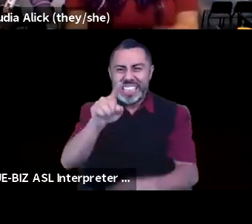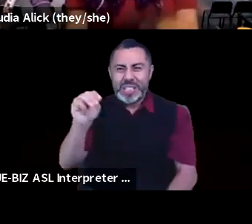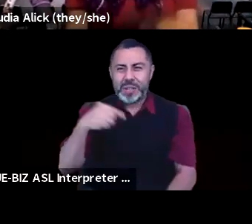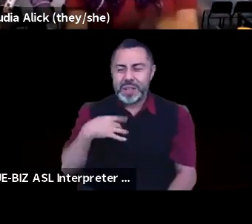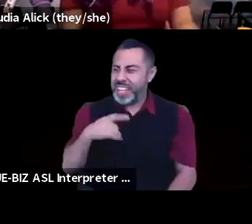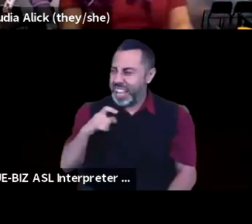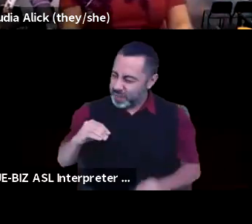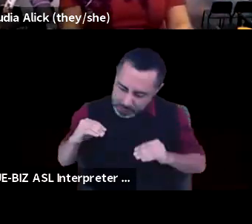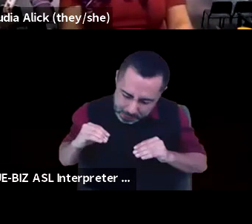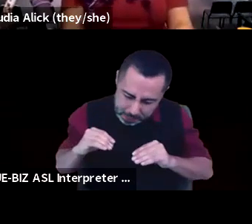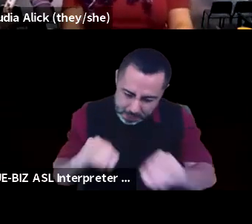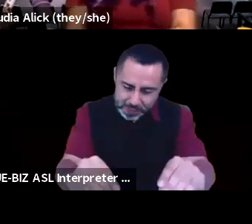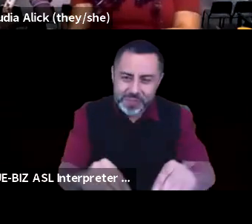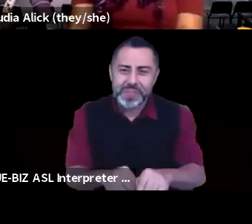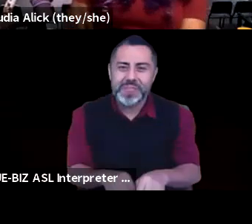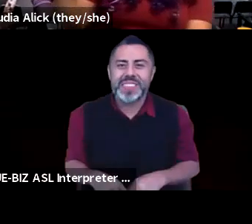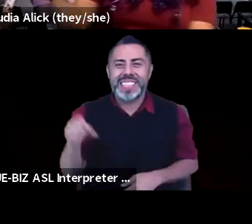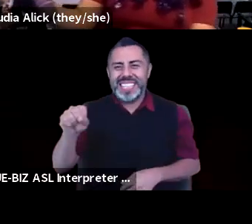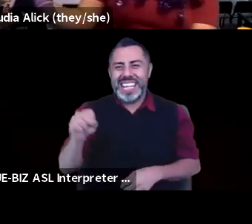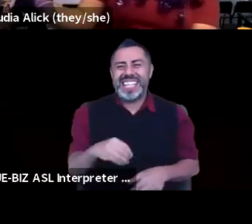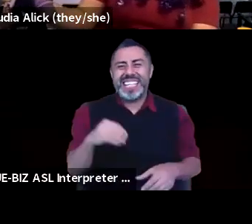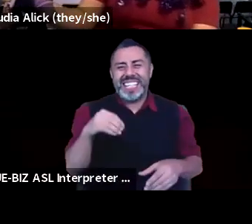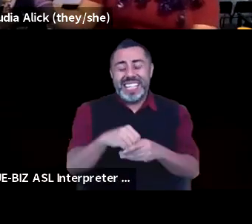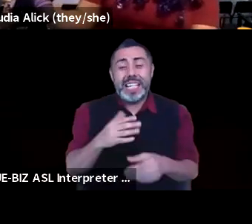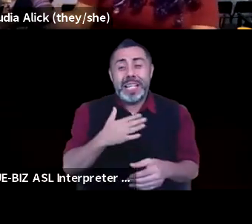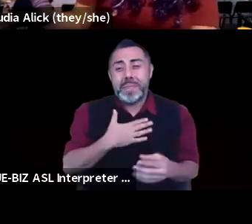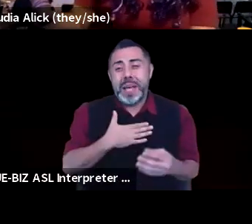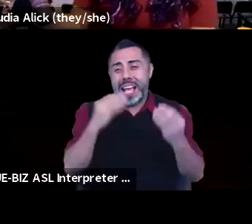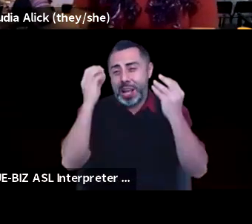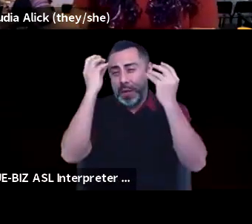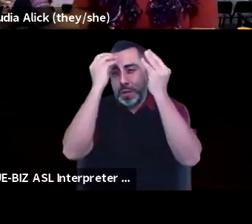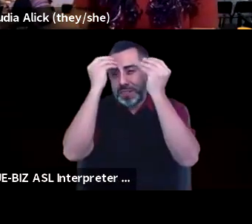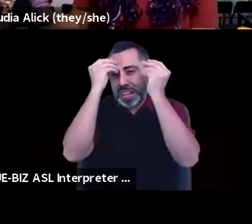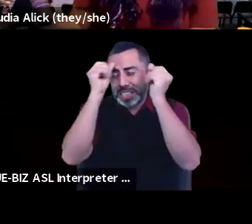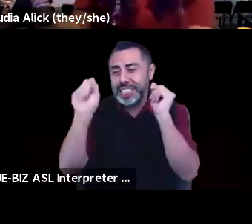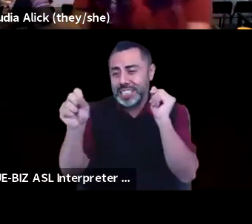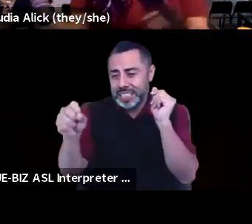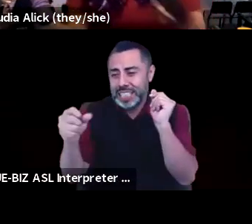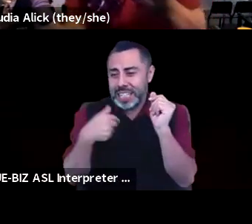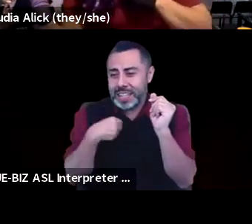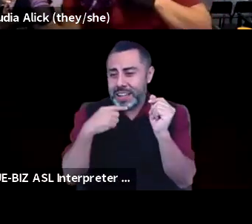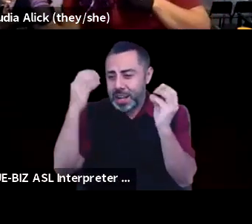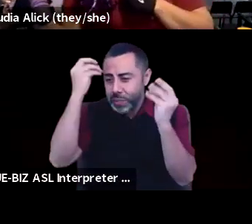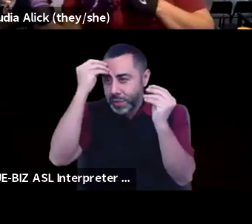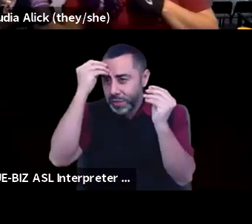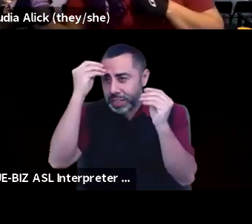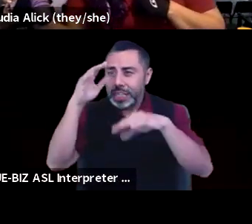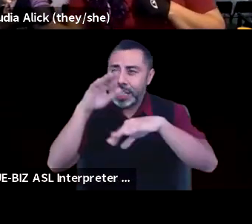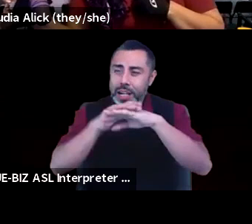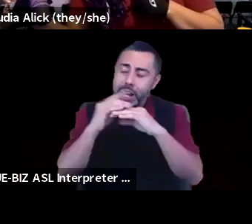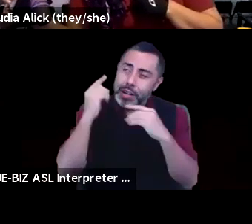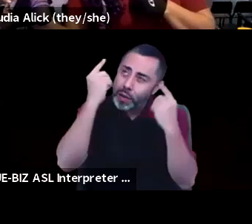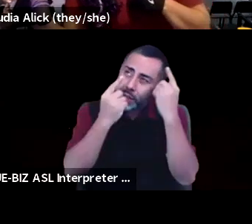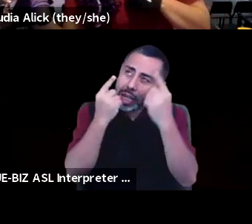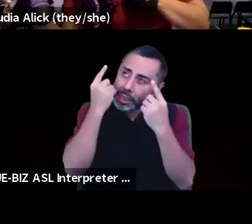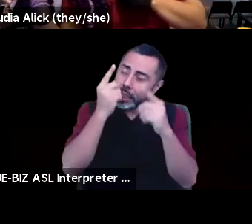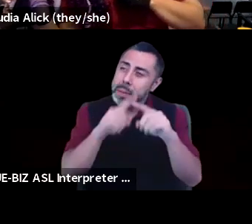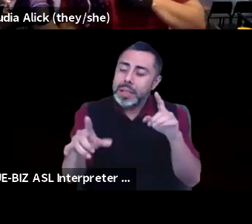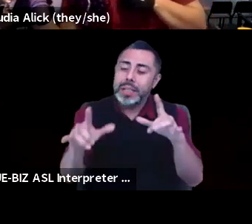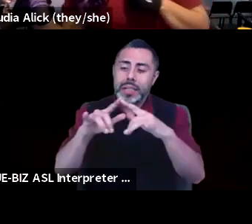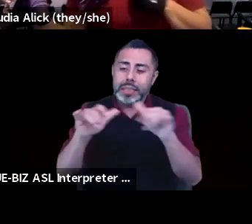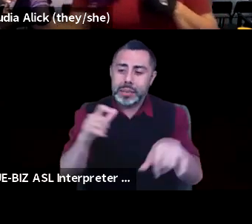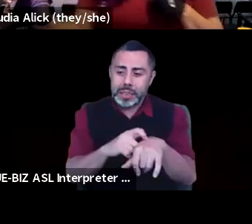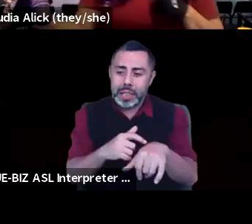my reflection, yeah, I think, I'm reflecting on reflecting, but I get to like also